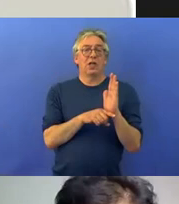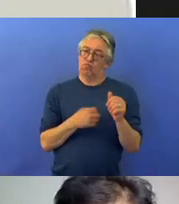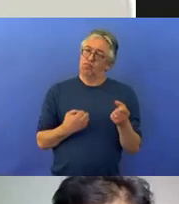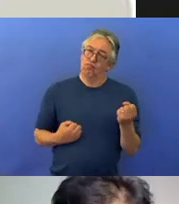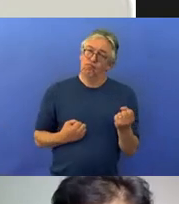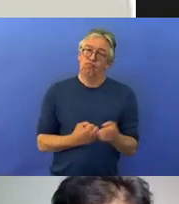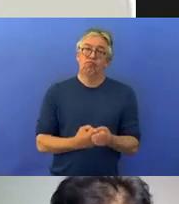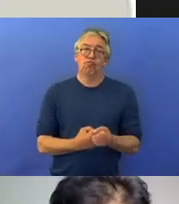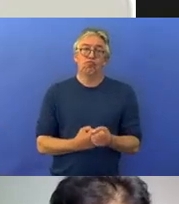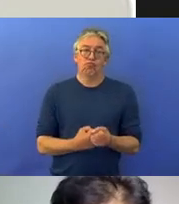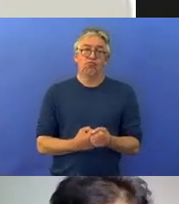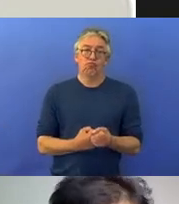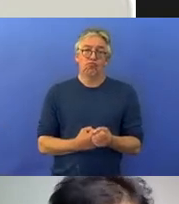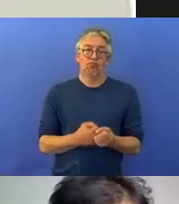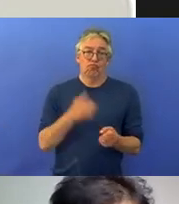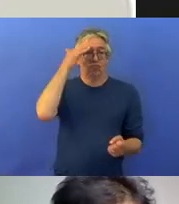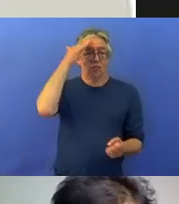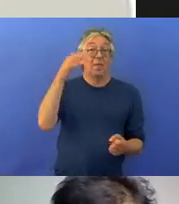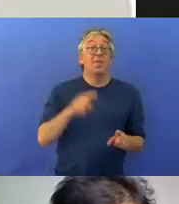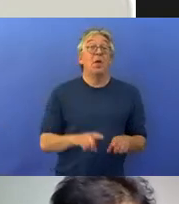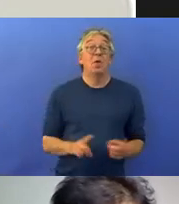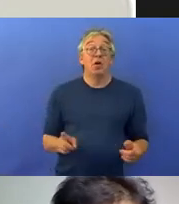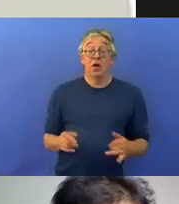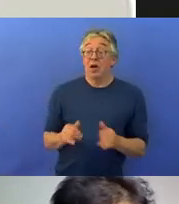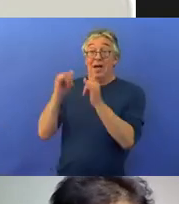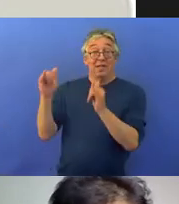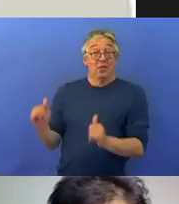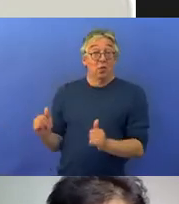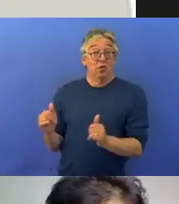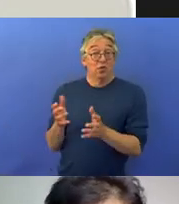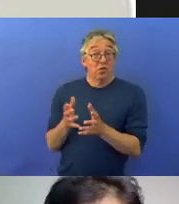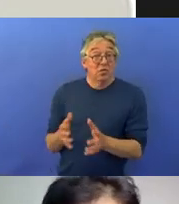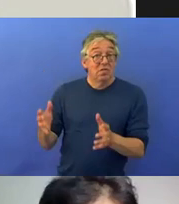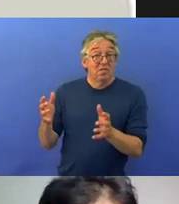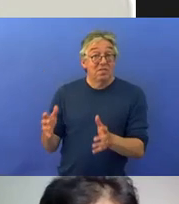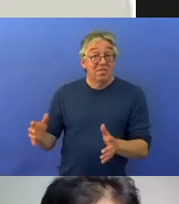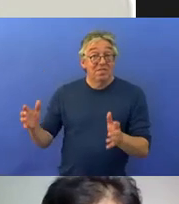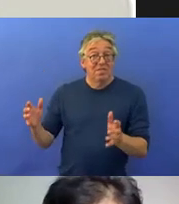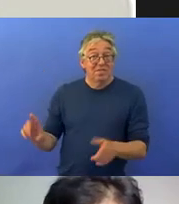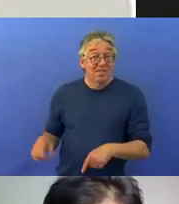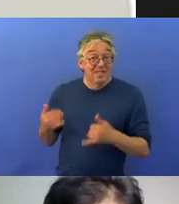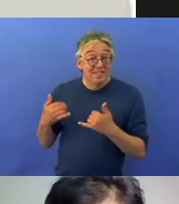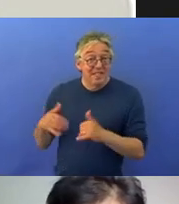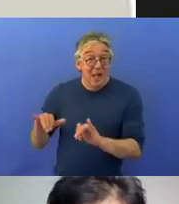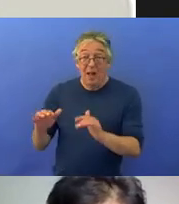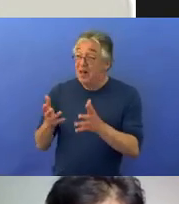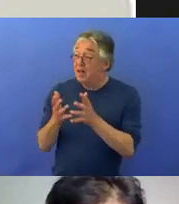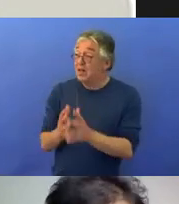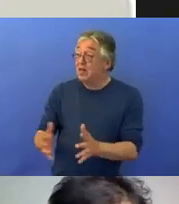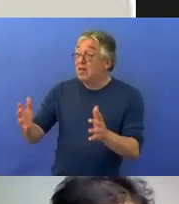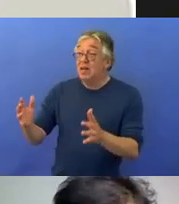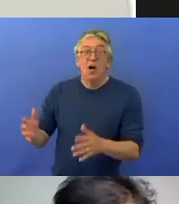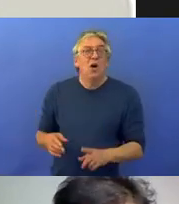number of institutions are still increasing, especially for intellectual disabled